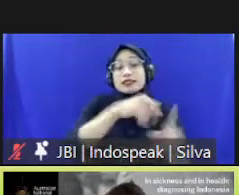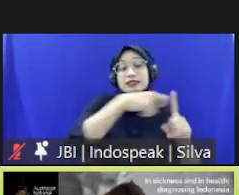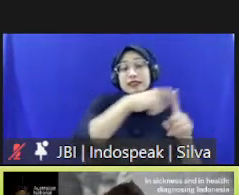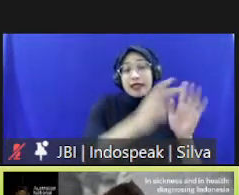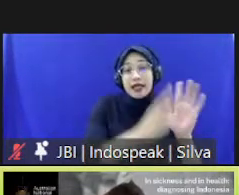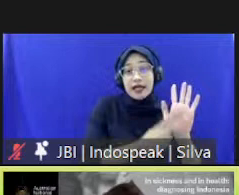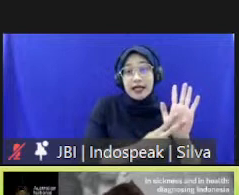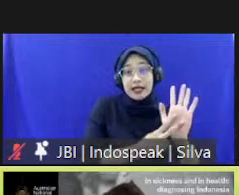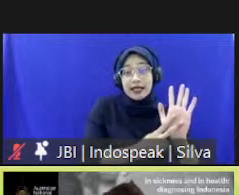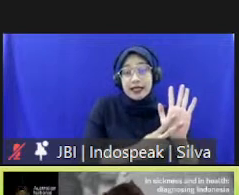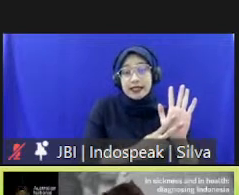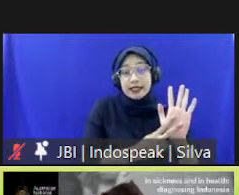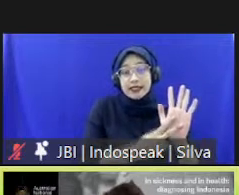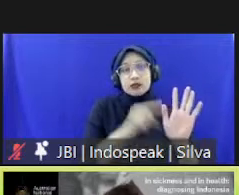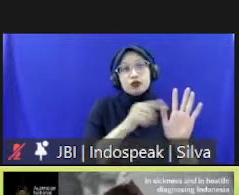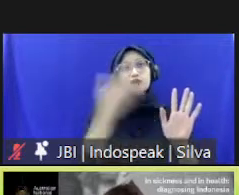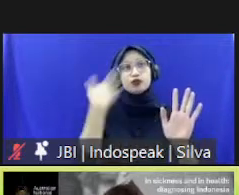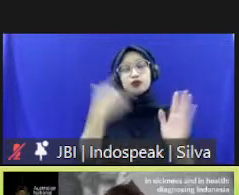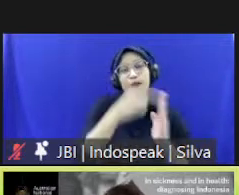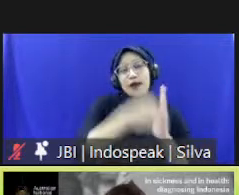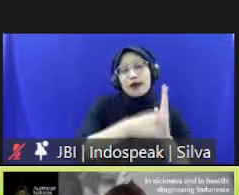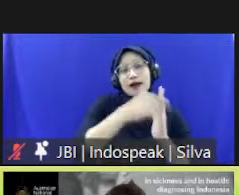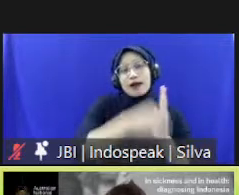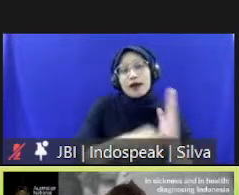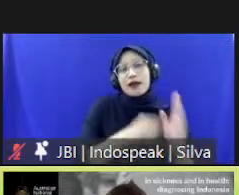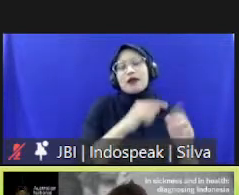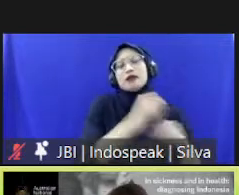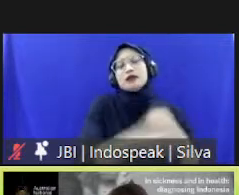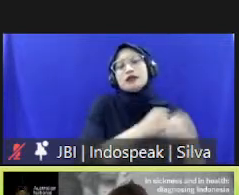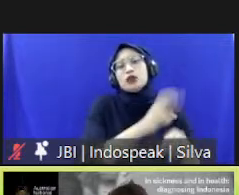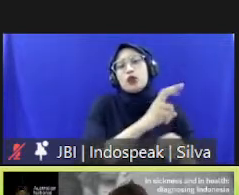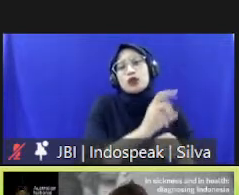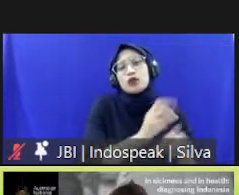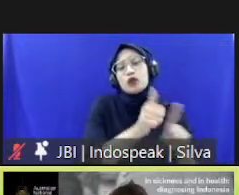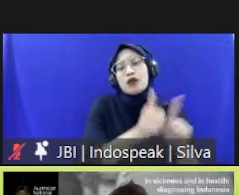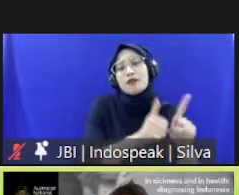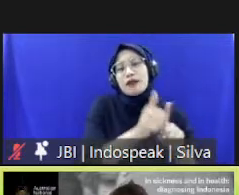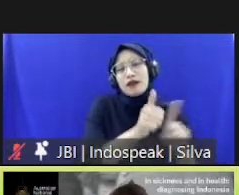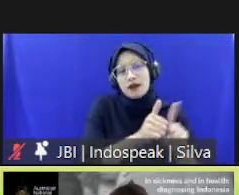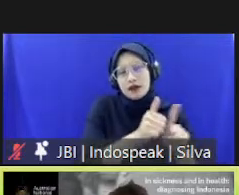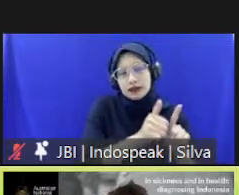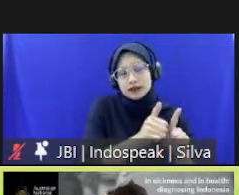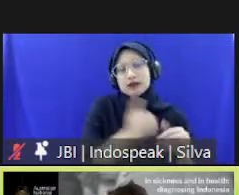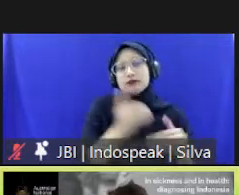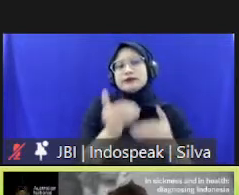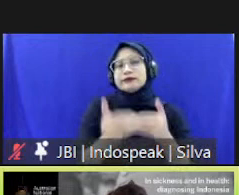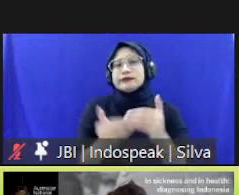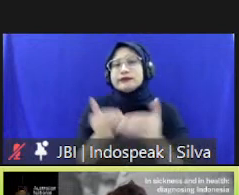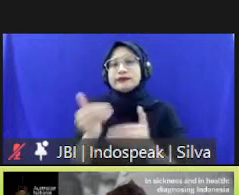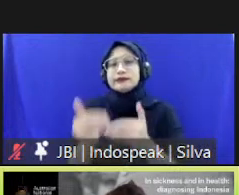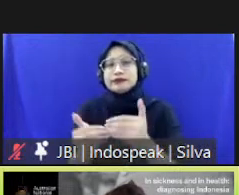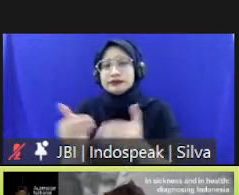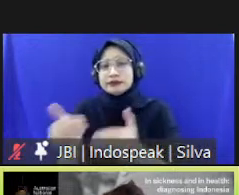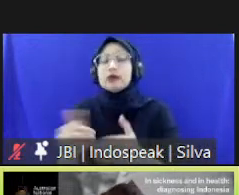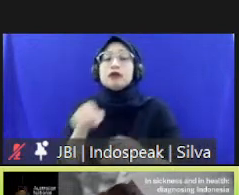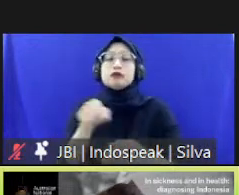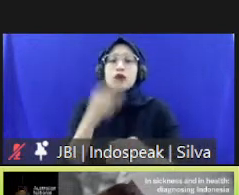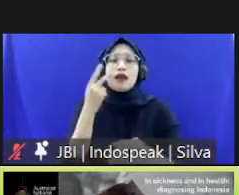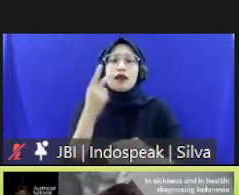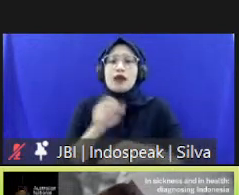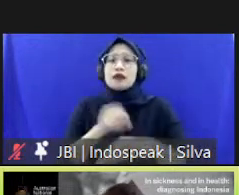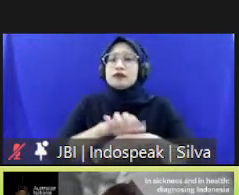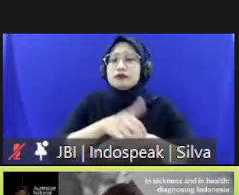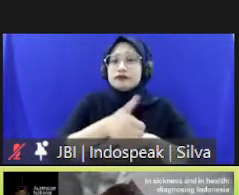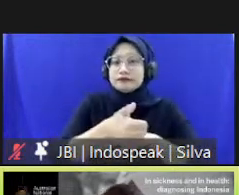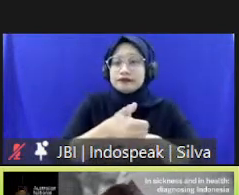this paper in 2016 was a big question mark, has actually been very, very effective. If what you